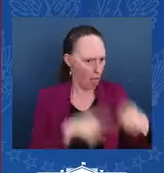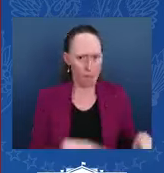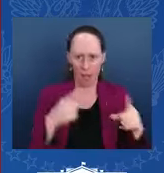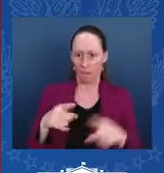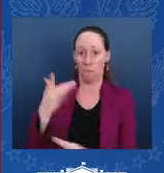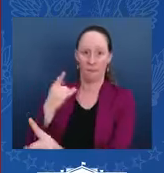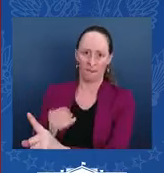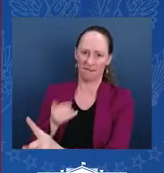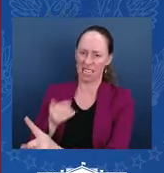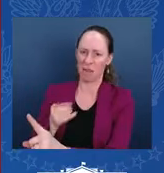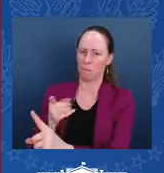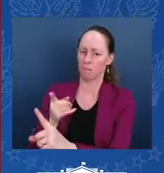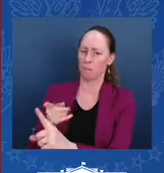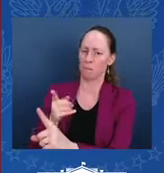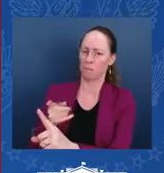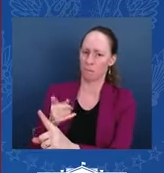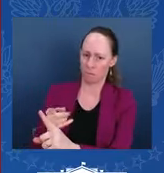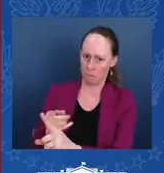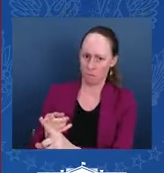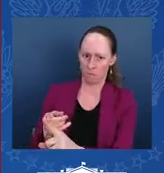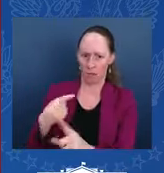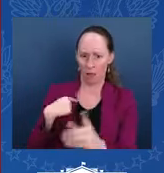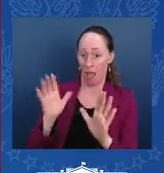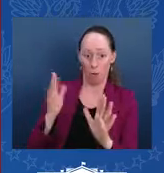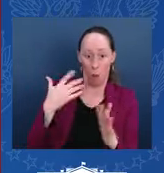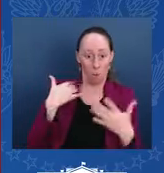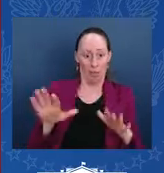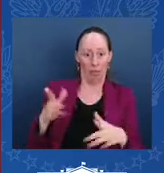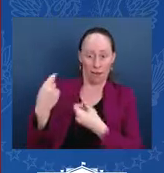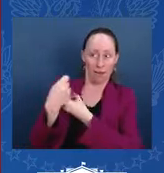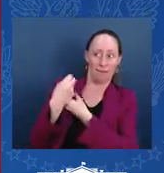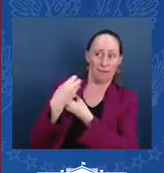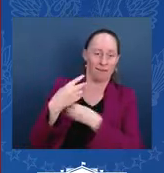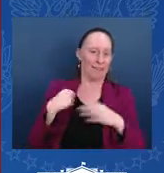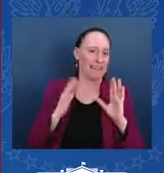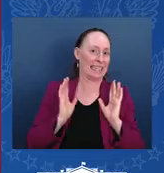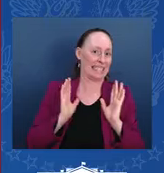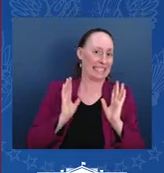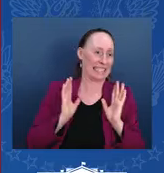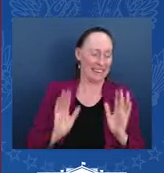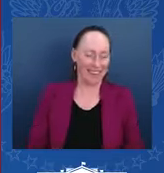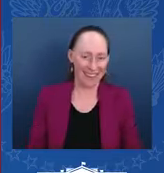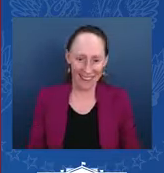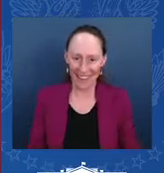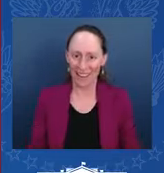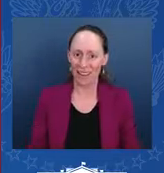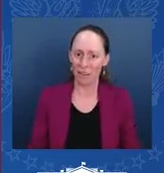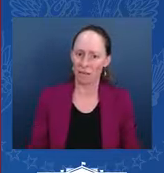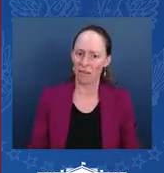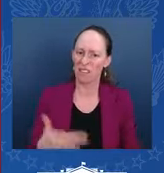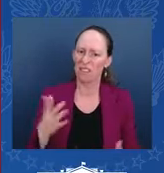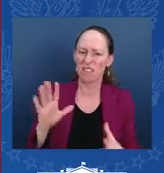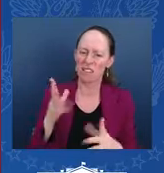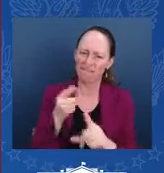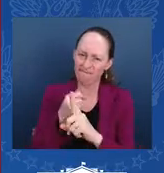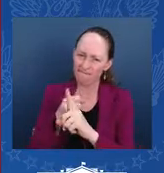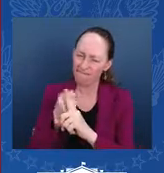But we have to do more. Bernie and I said this summer, it's time for drug manufacturers to lower prices on anti-obesity